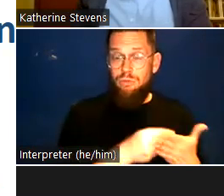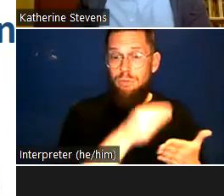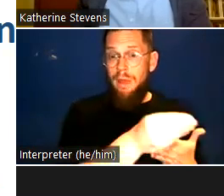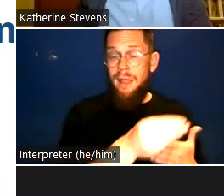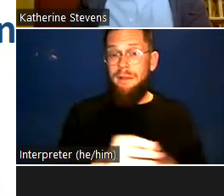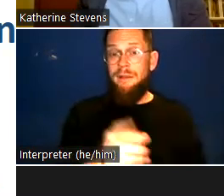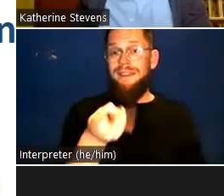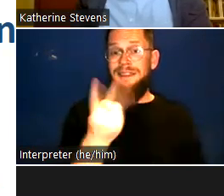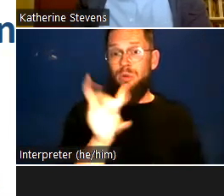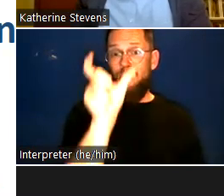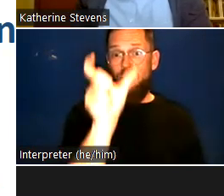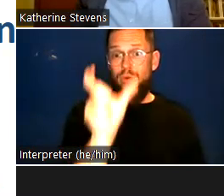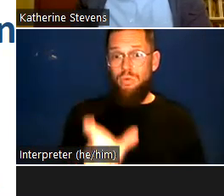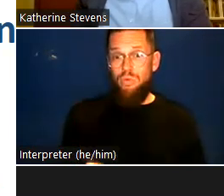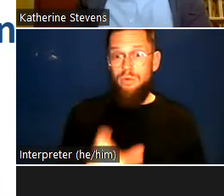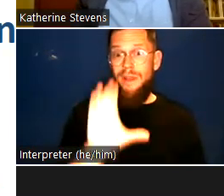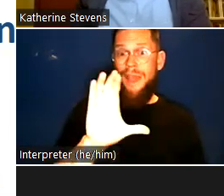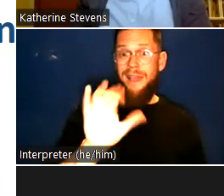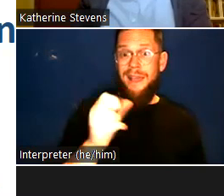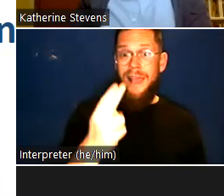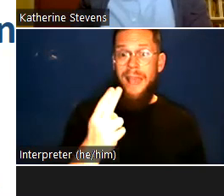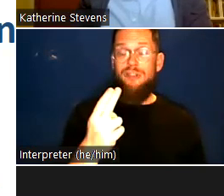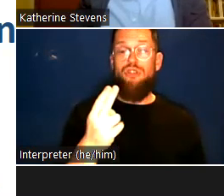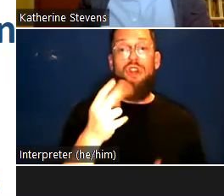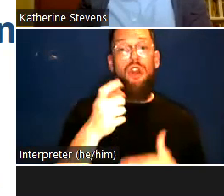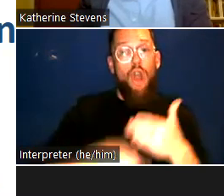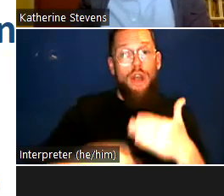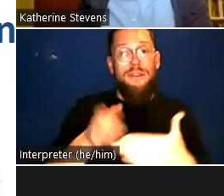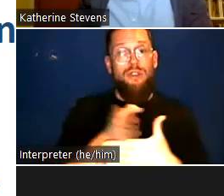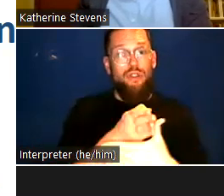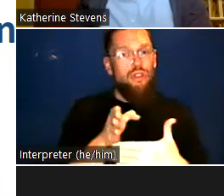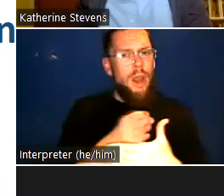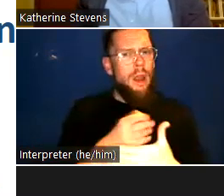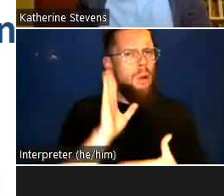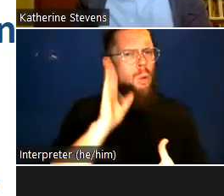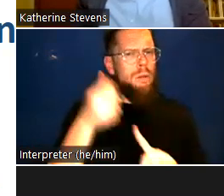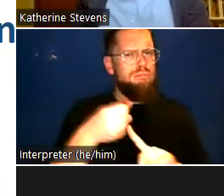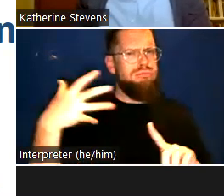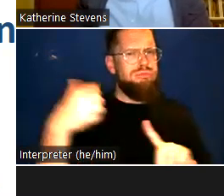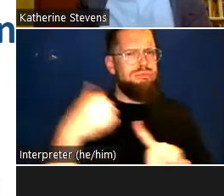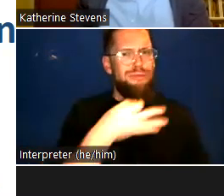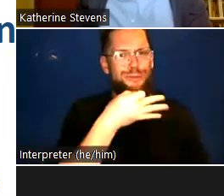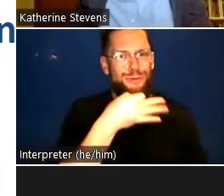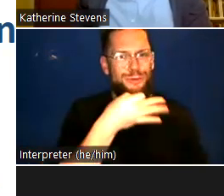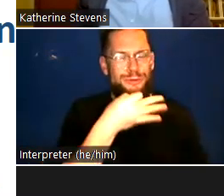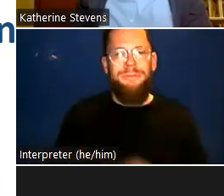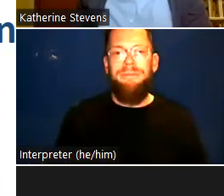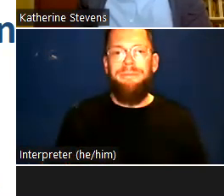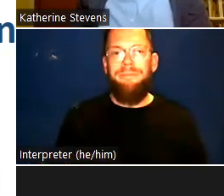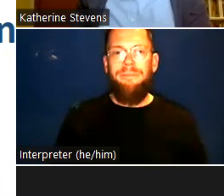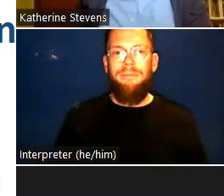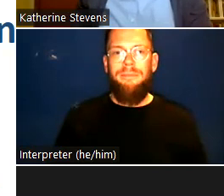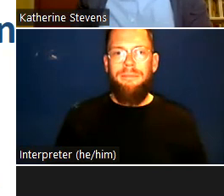green is your cash cost share, and we'll explain a little bit more about what that means in the webinar